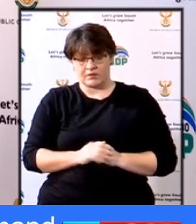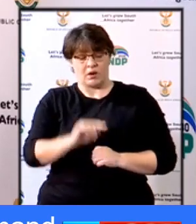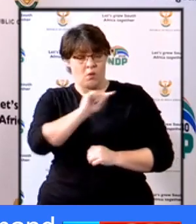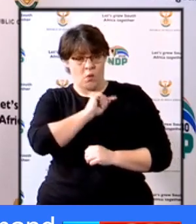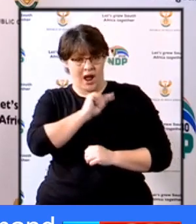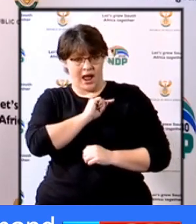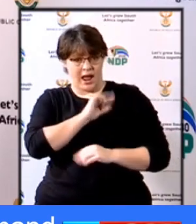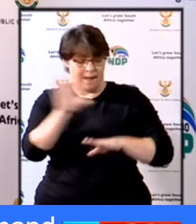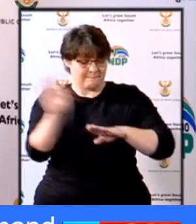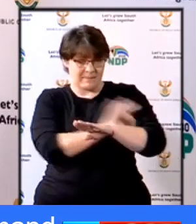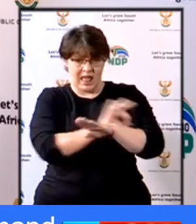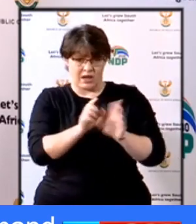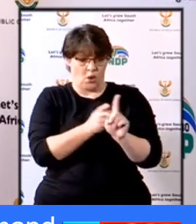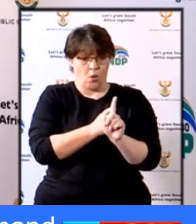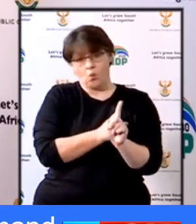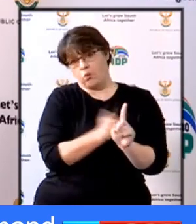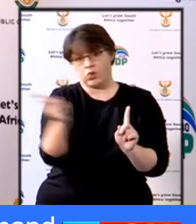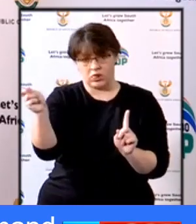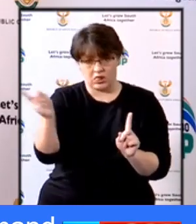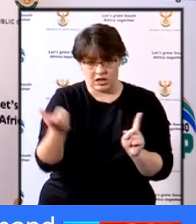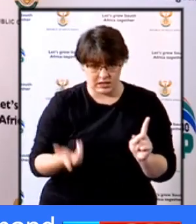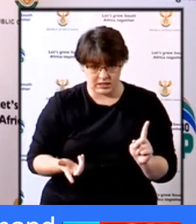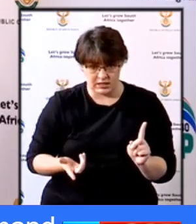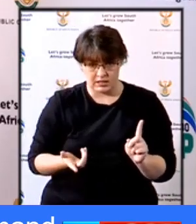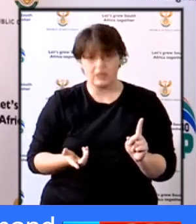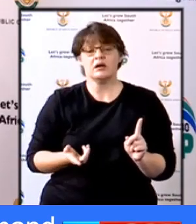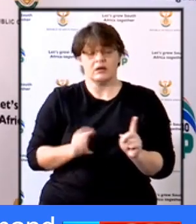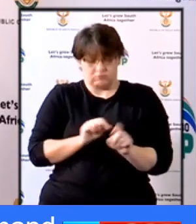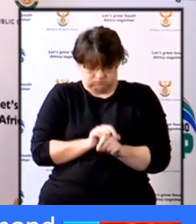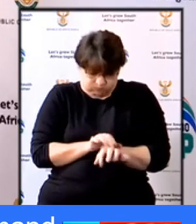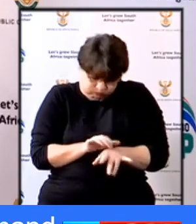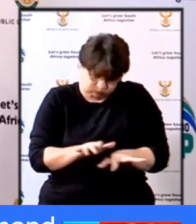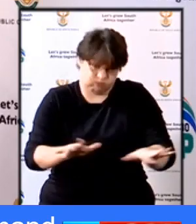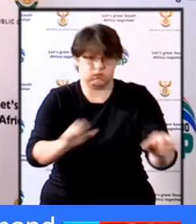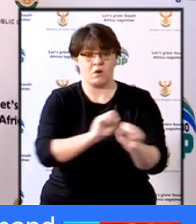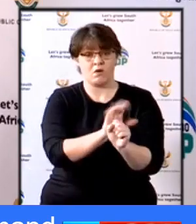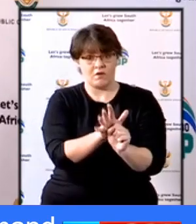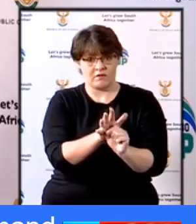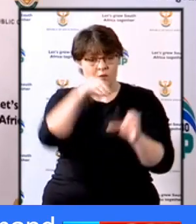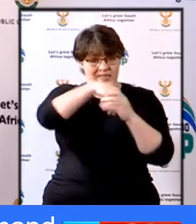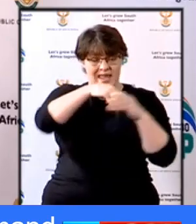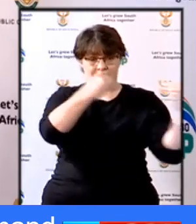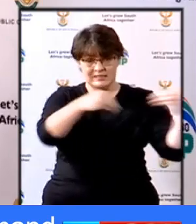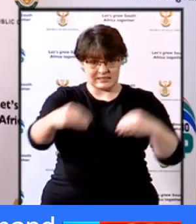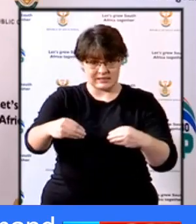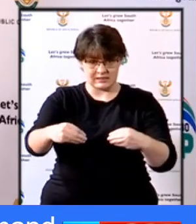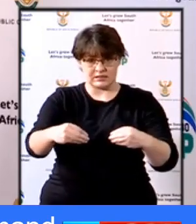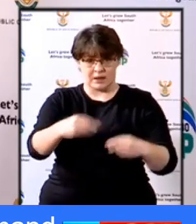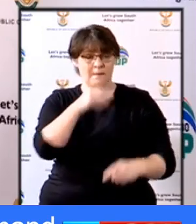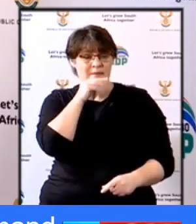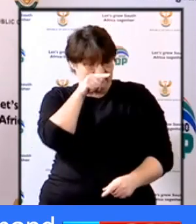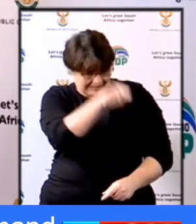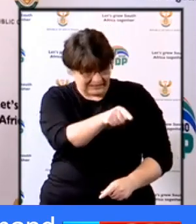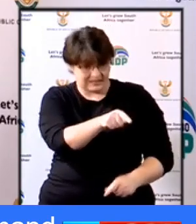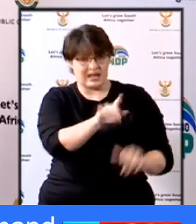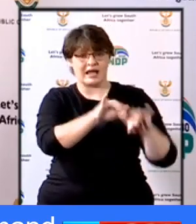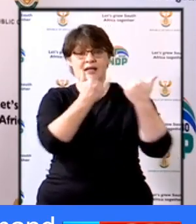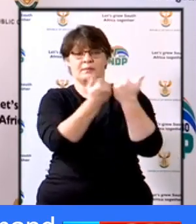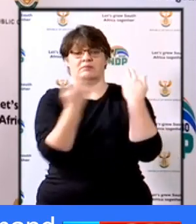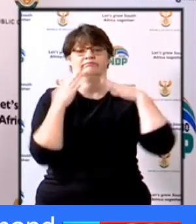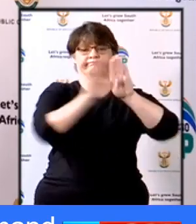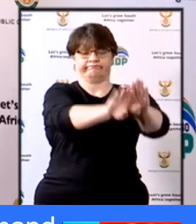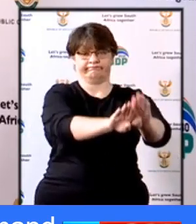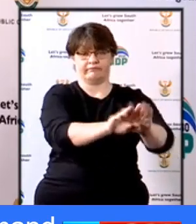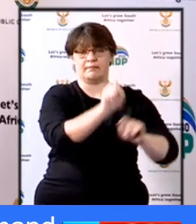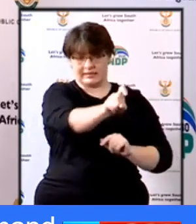are not adhered to and COVID starts spreading in the company will have to close. So